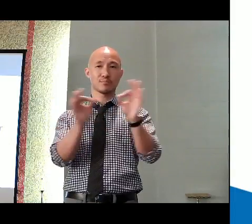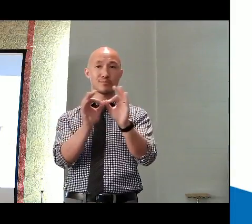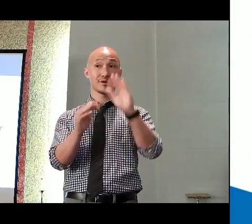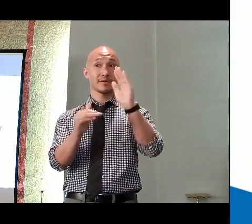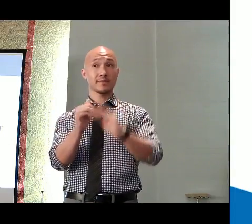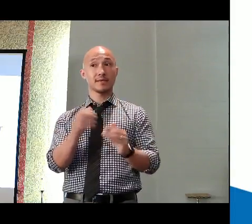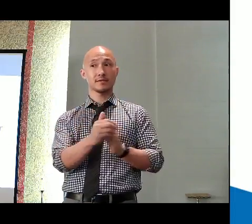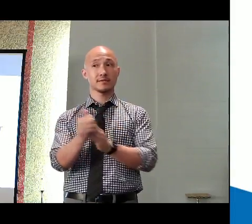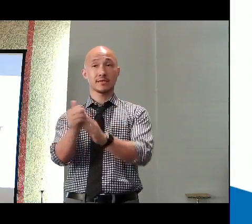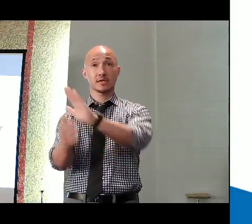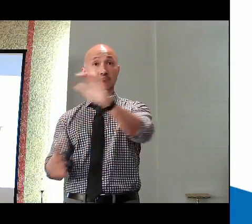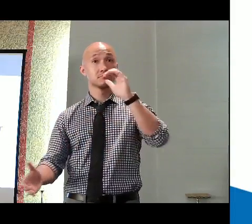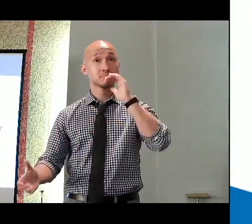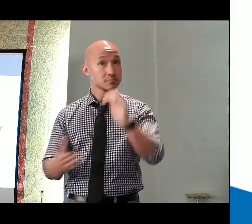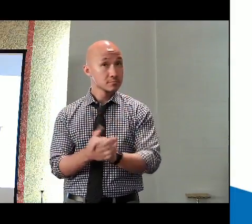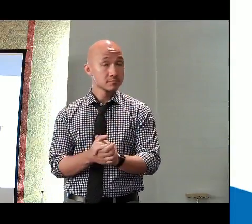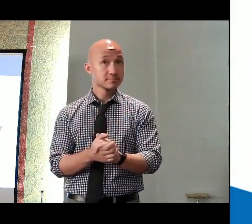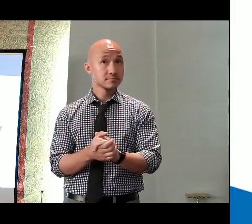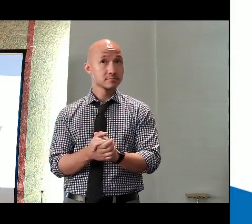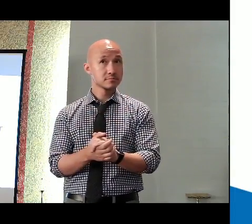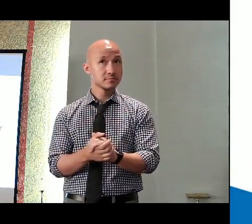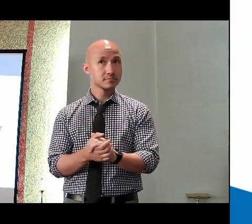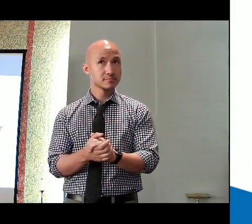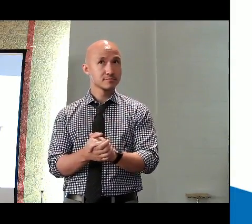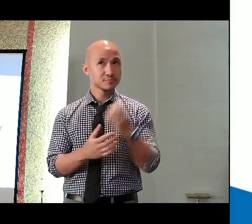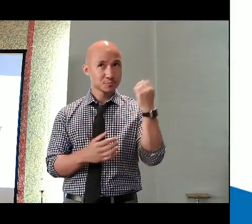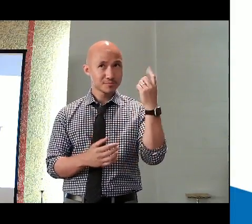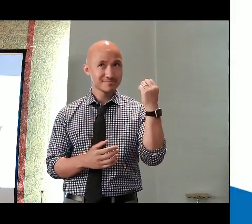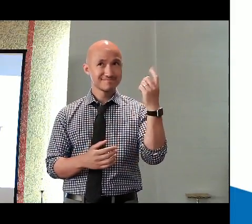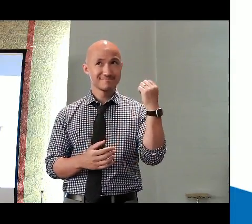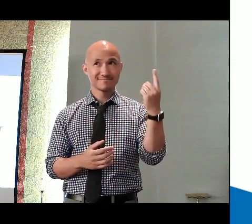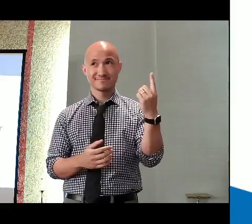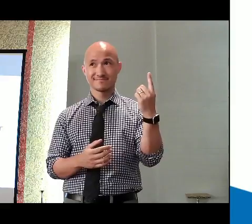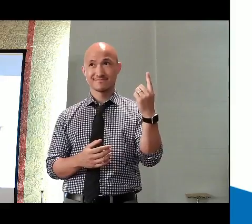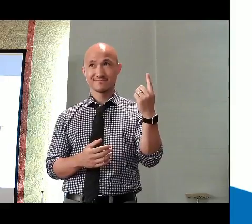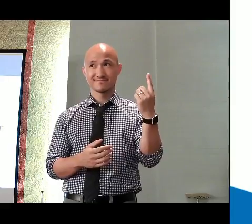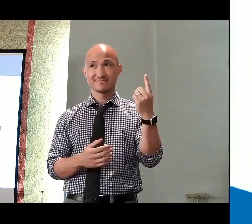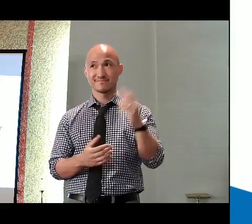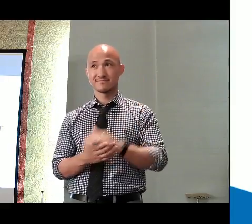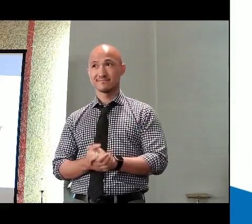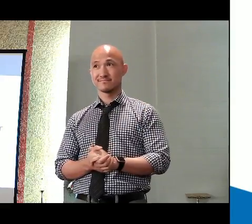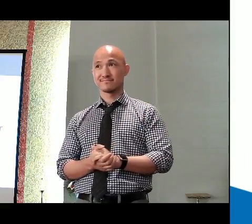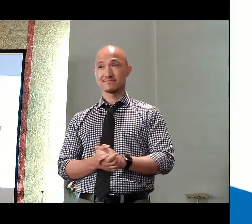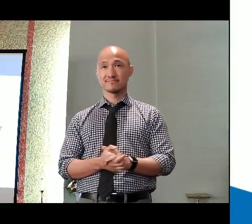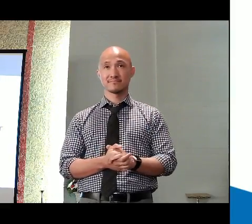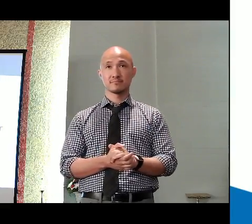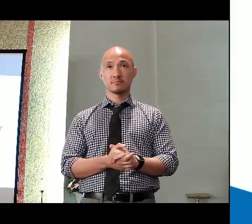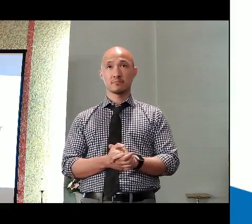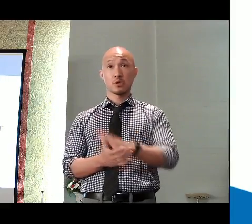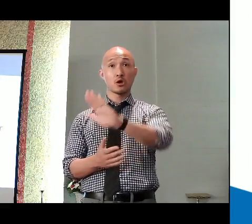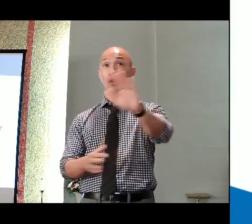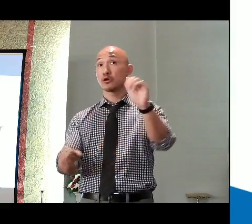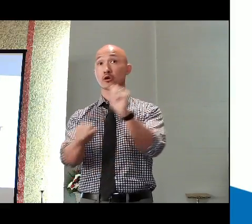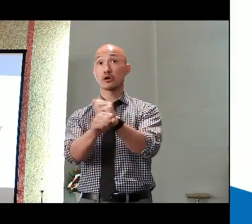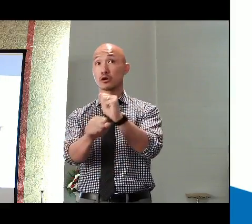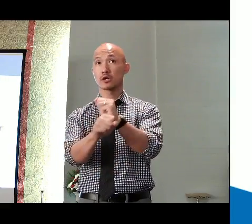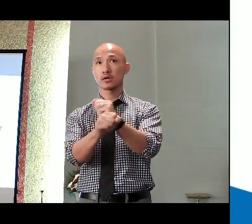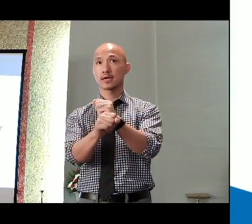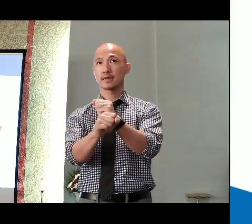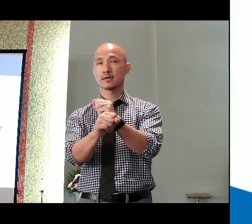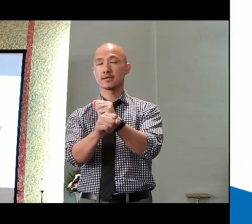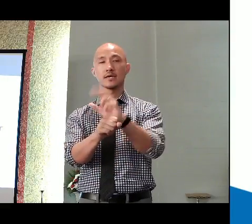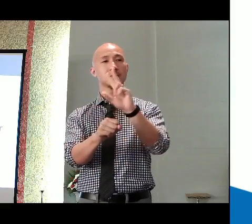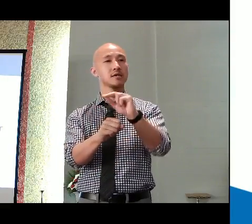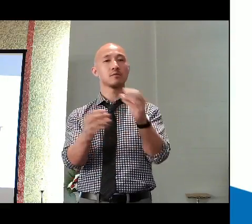calling. You get that? Your job, your career, whatever you get paid to do, is not